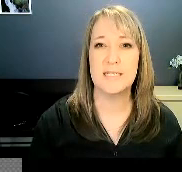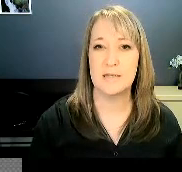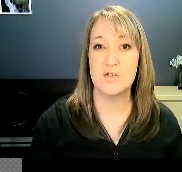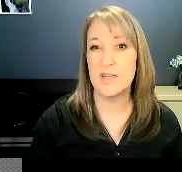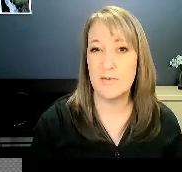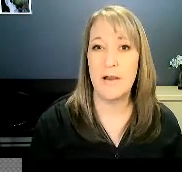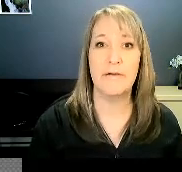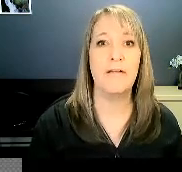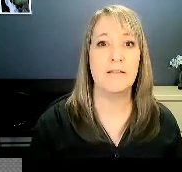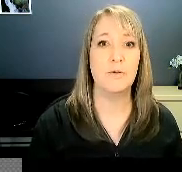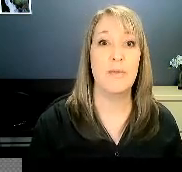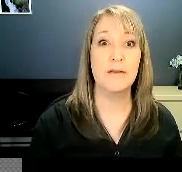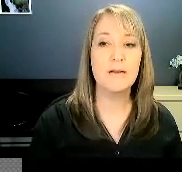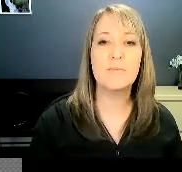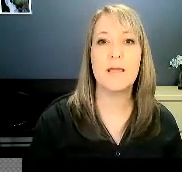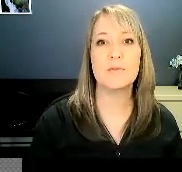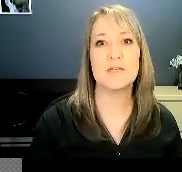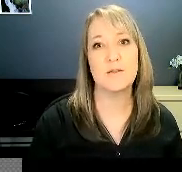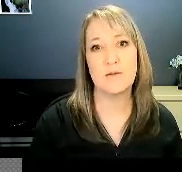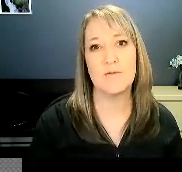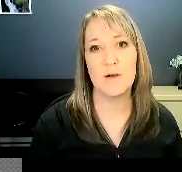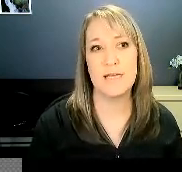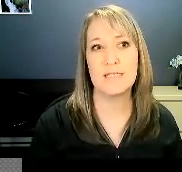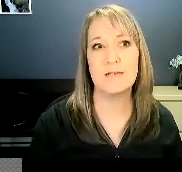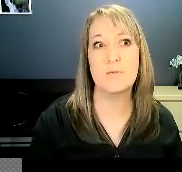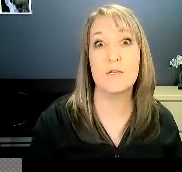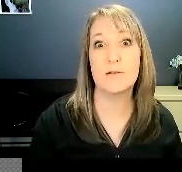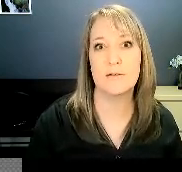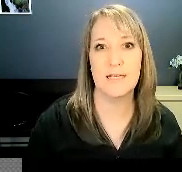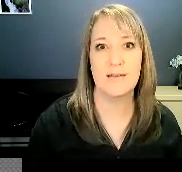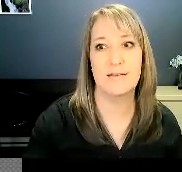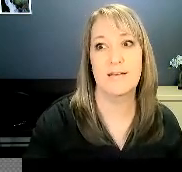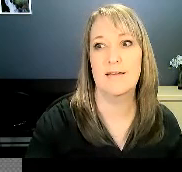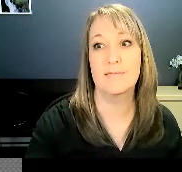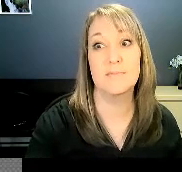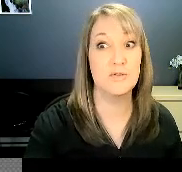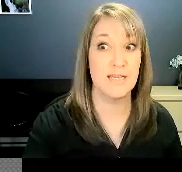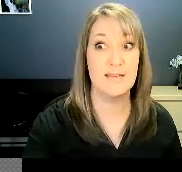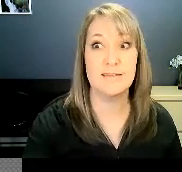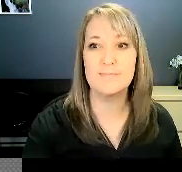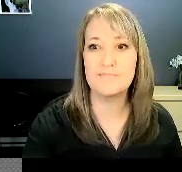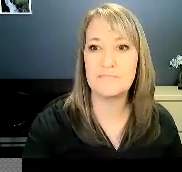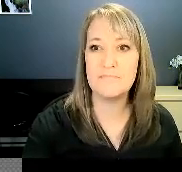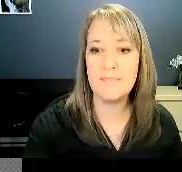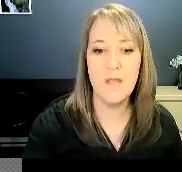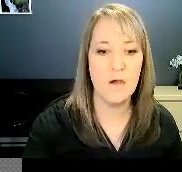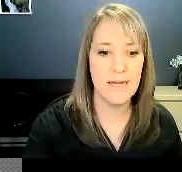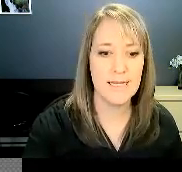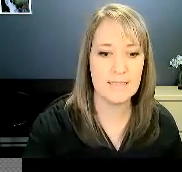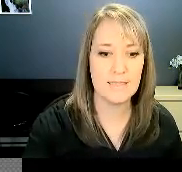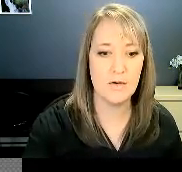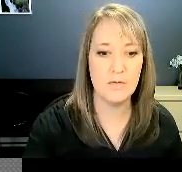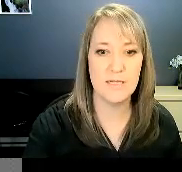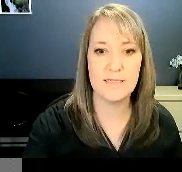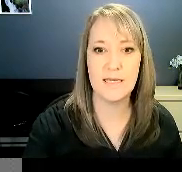to understand transfer error a little better and be able to look for it when you're learning new signs.